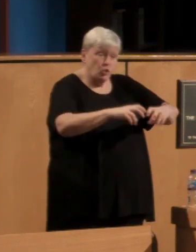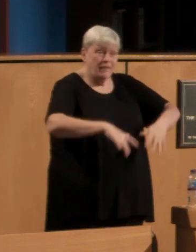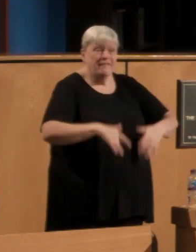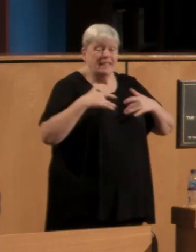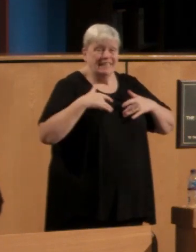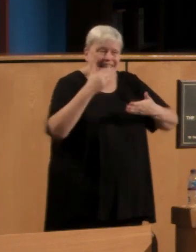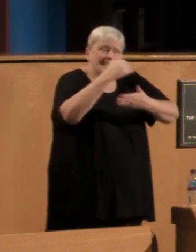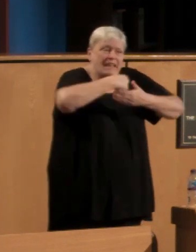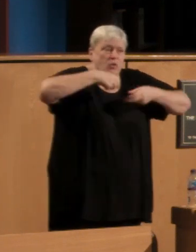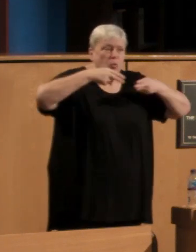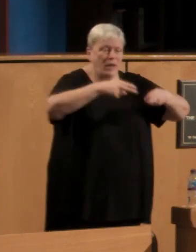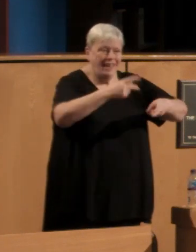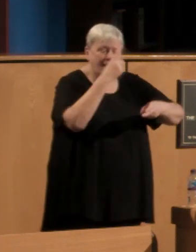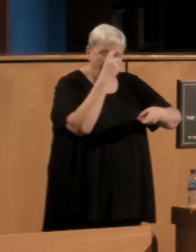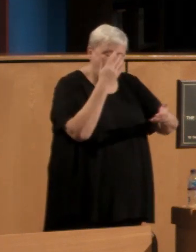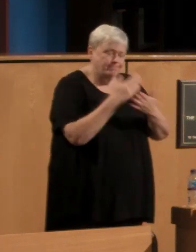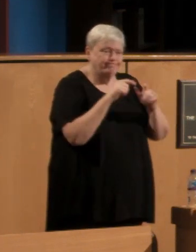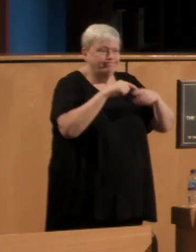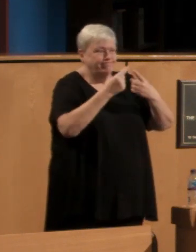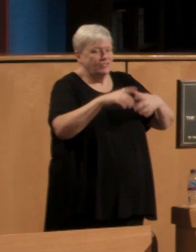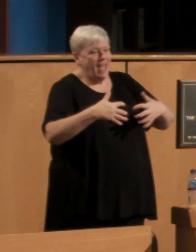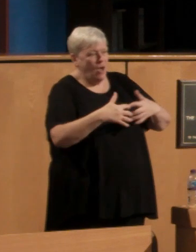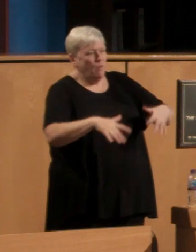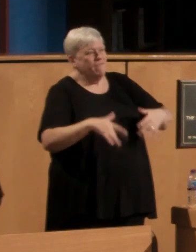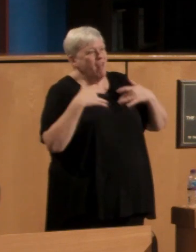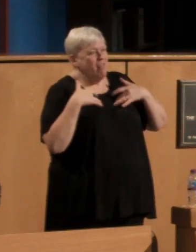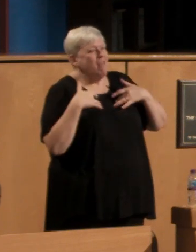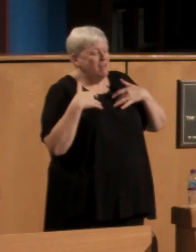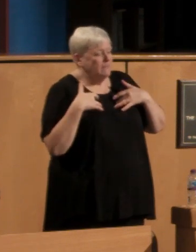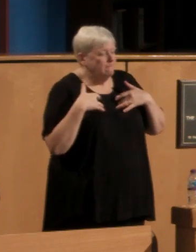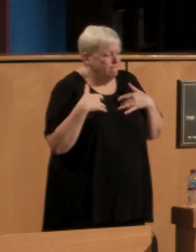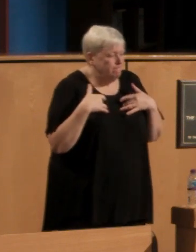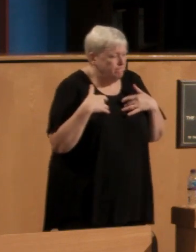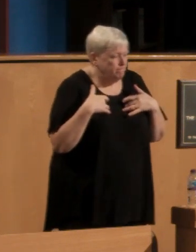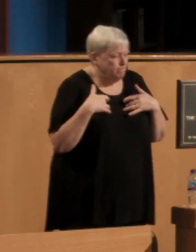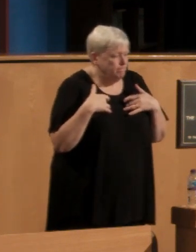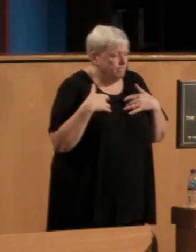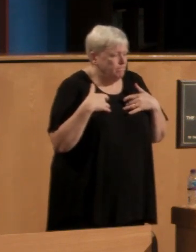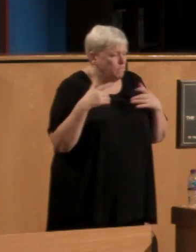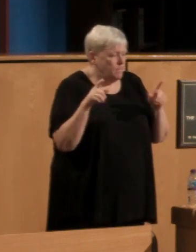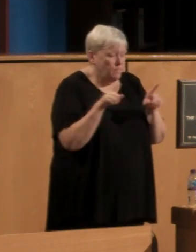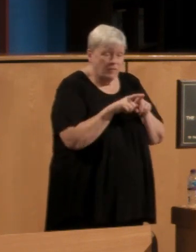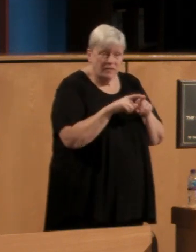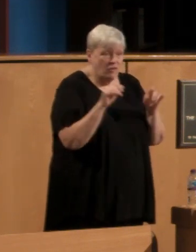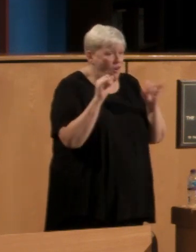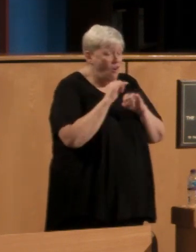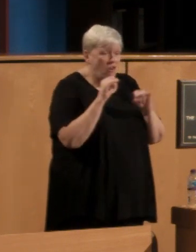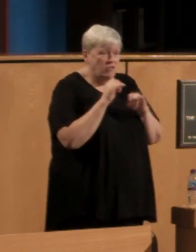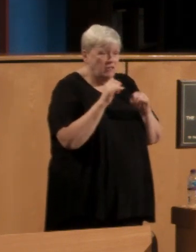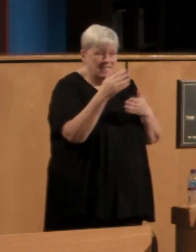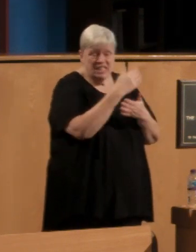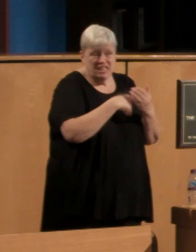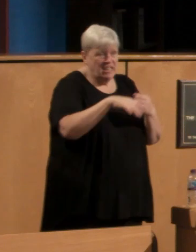to explore these very real dangers that queer people face. And also horror is a safe space